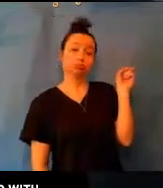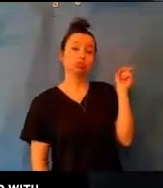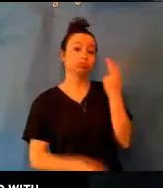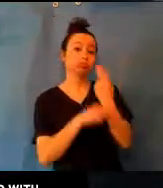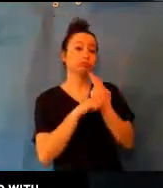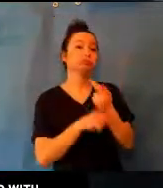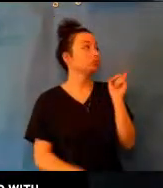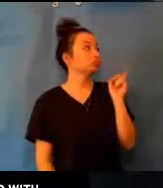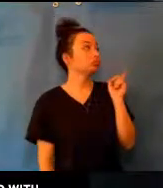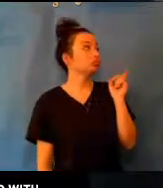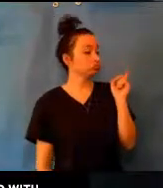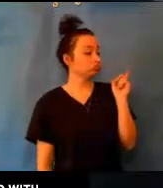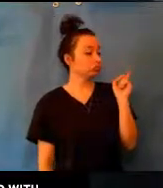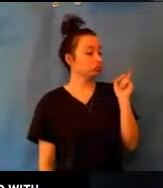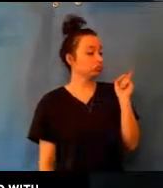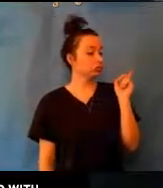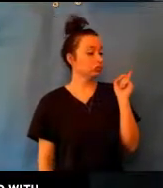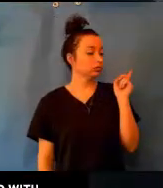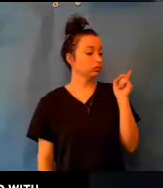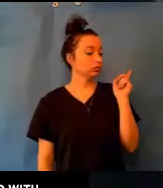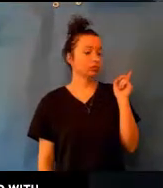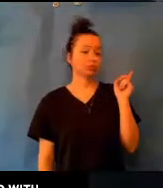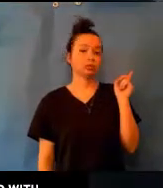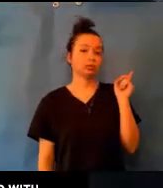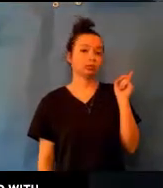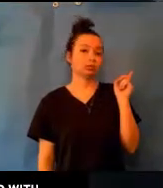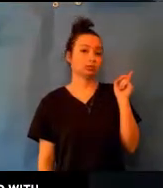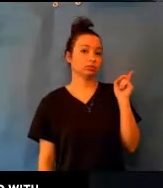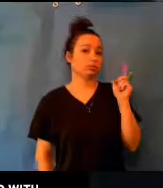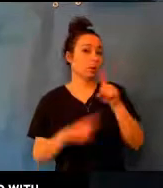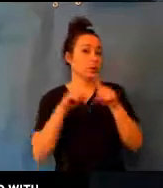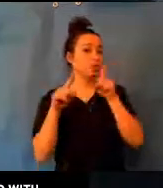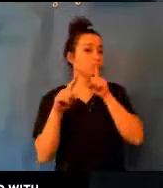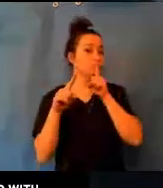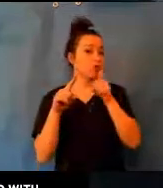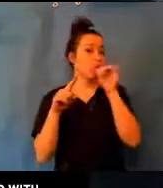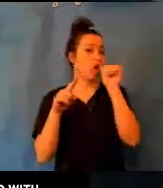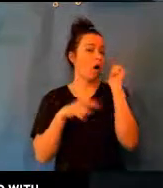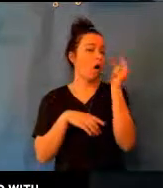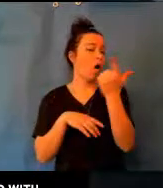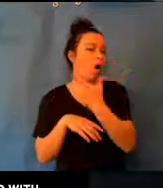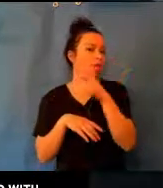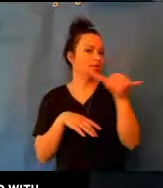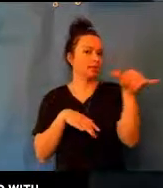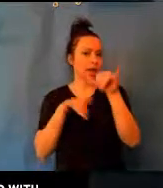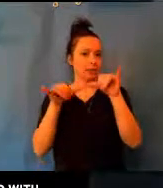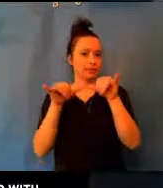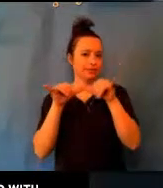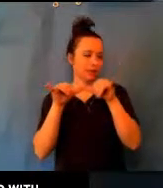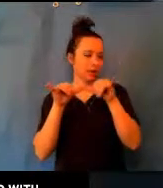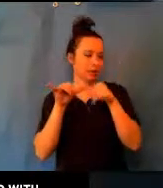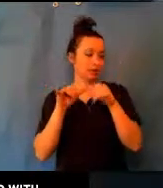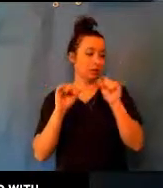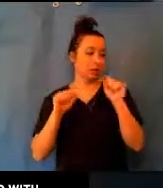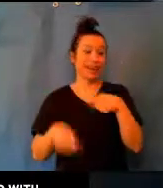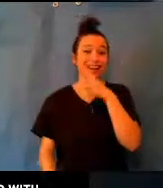And they can just be lined up like that. But we got to make sure they're all the same size. So I could use orange ones